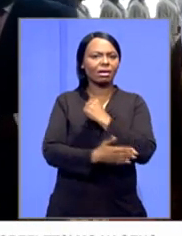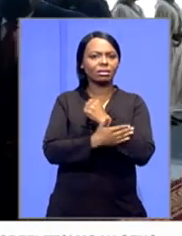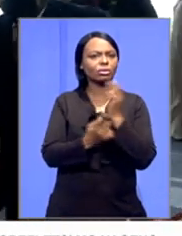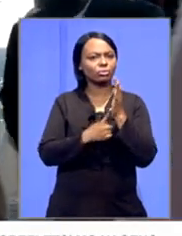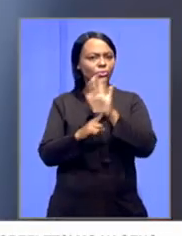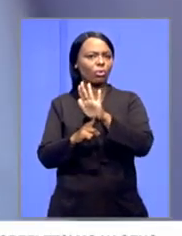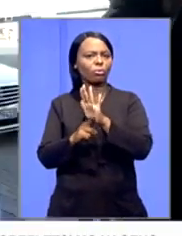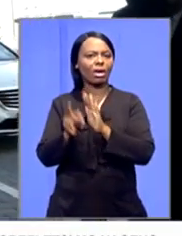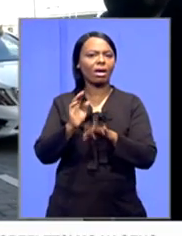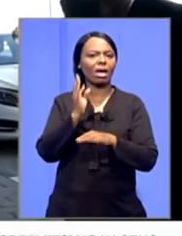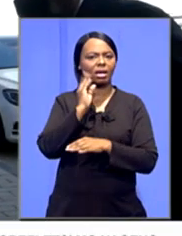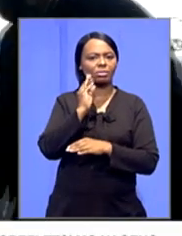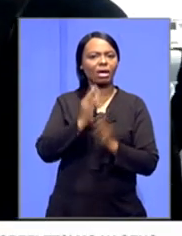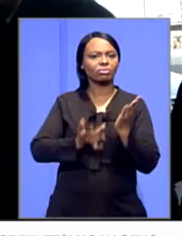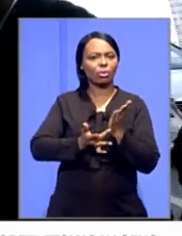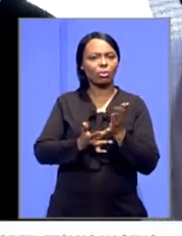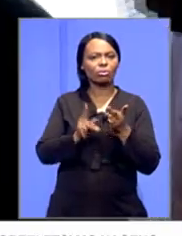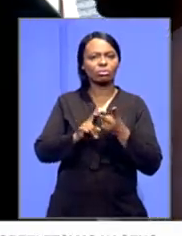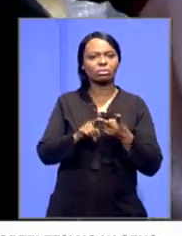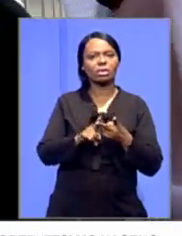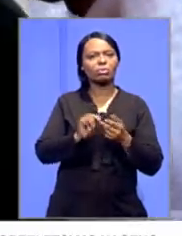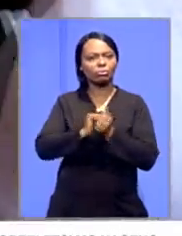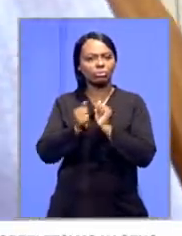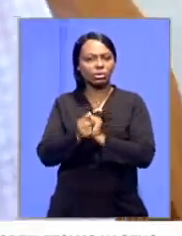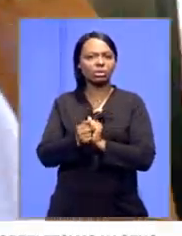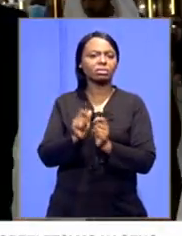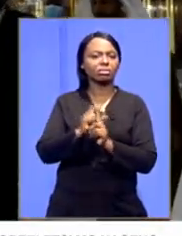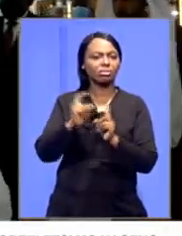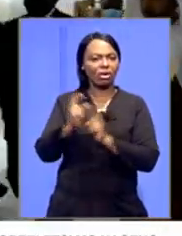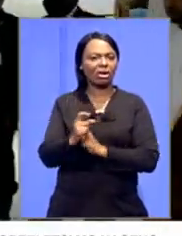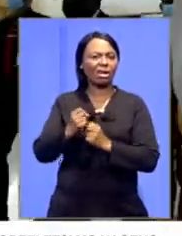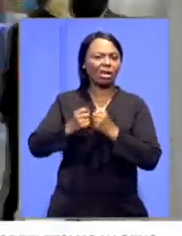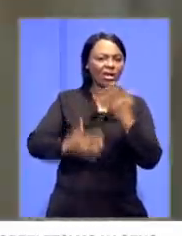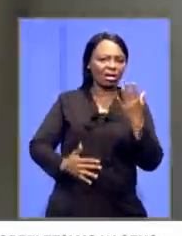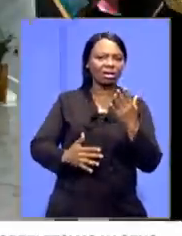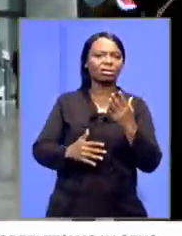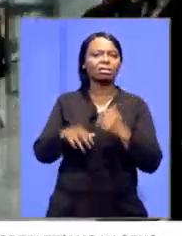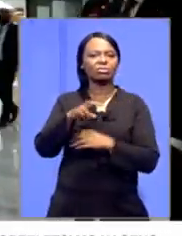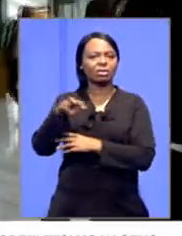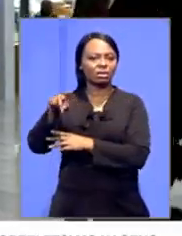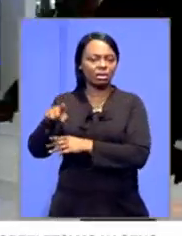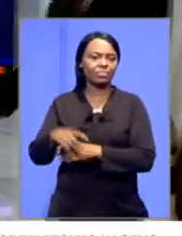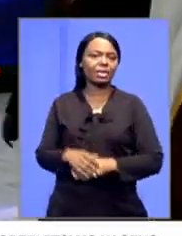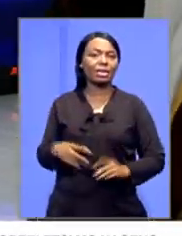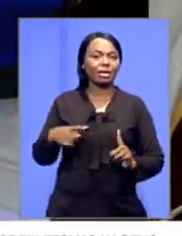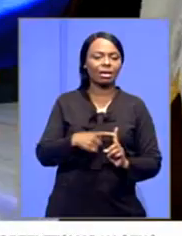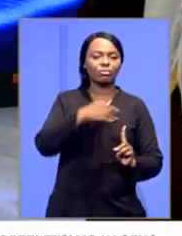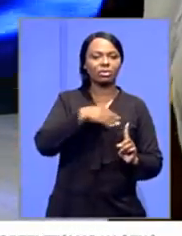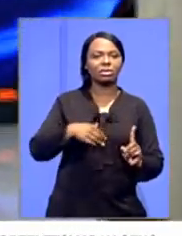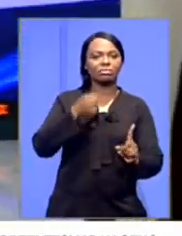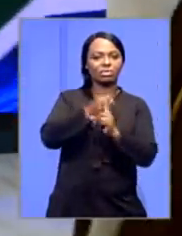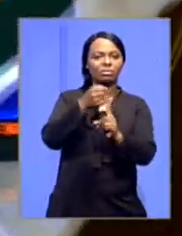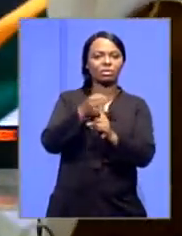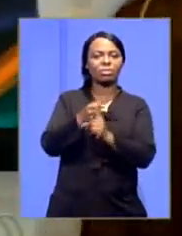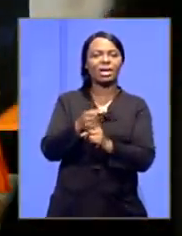mo mererong ya thekenoloji, bojanala, metshameko le setso gareng ga tse dingwe. Mopresidente o ntse a le mo letsholong la go